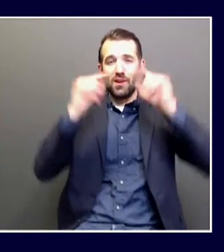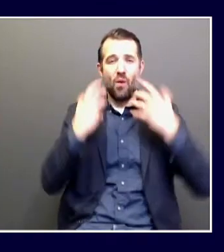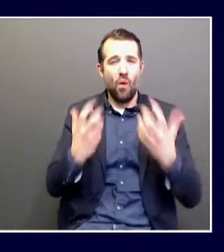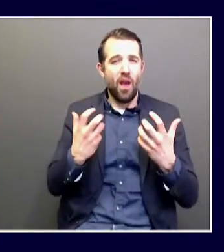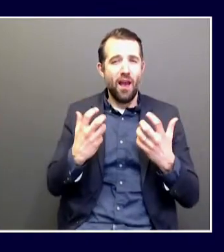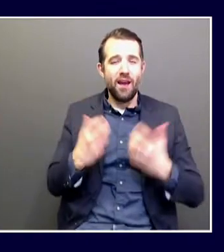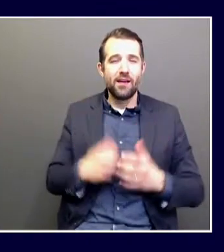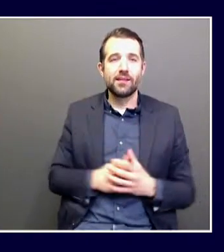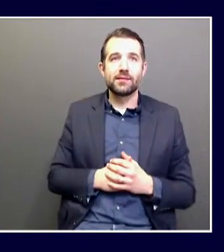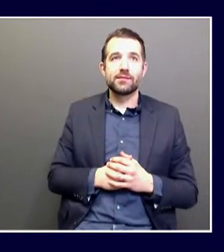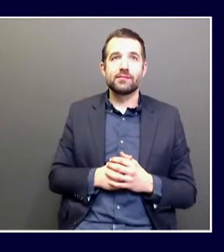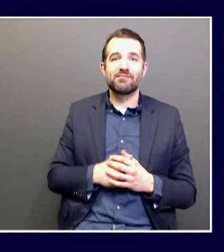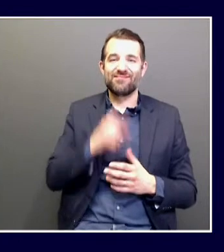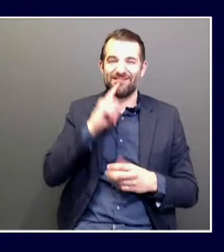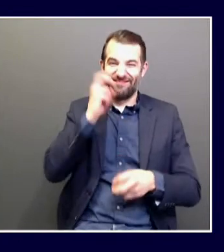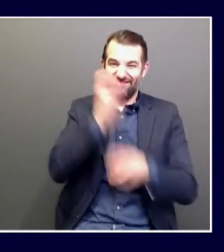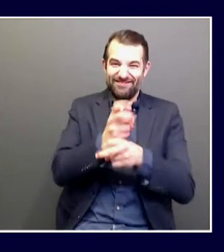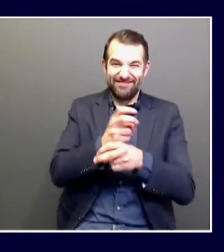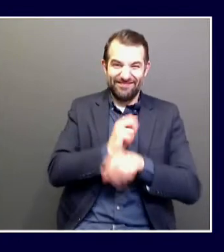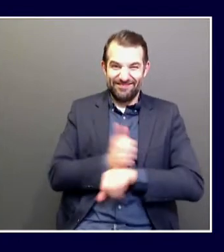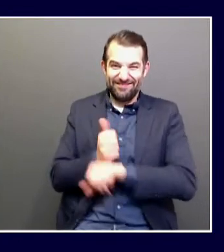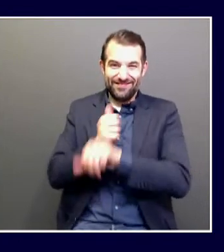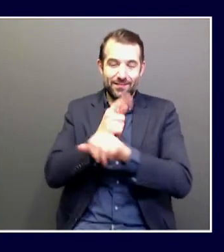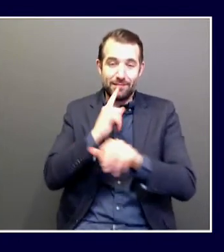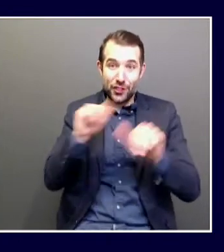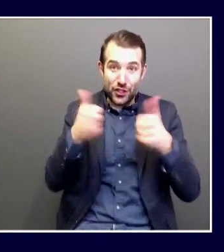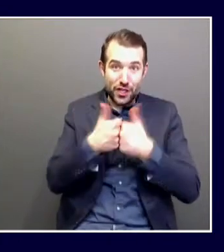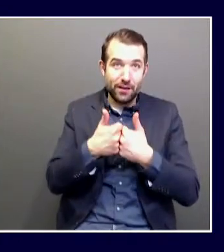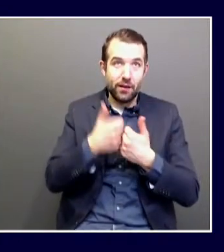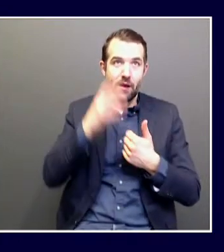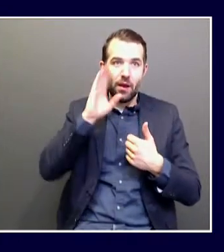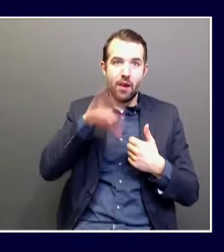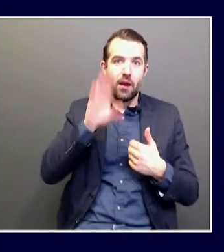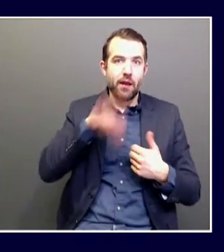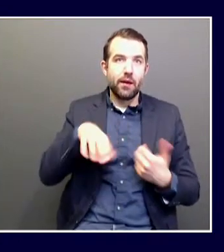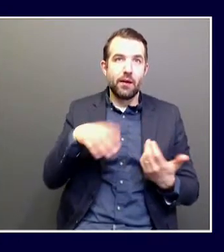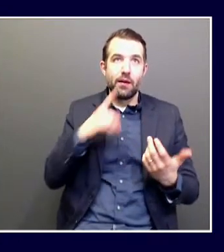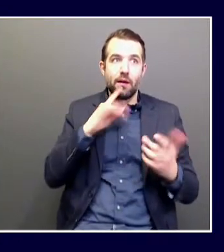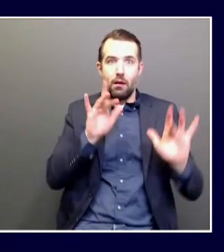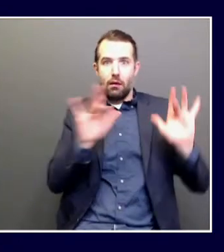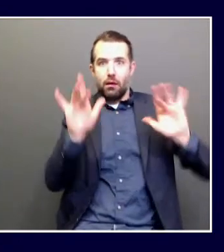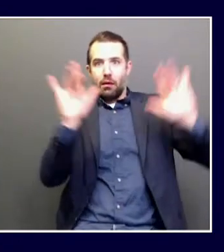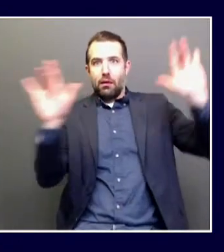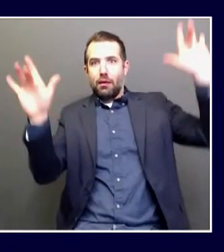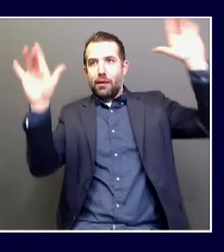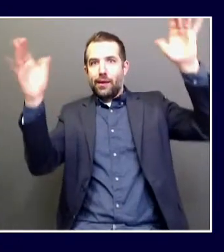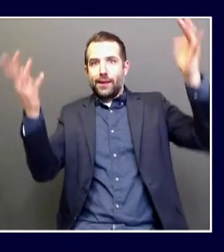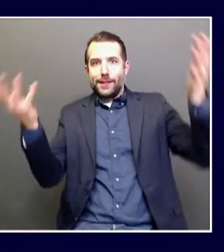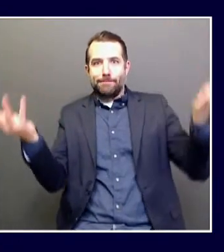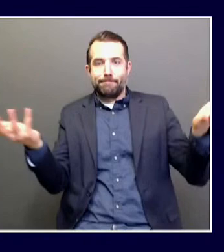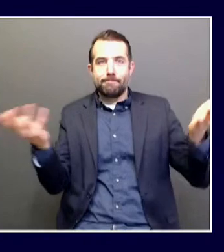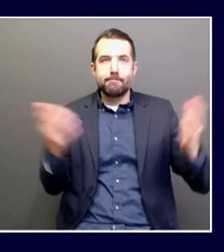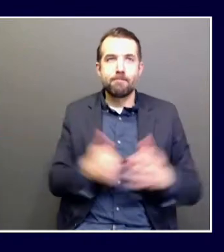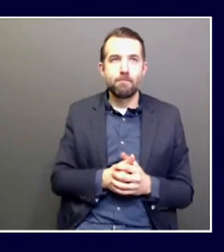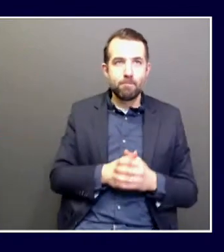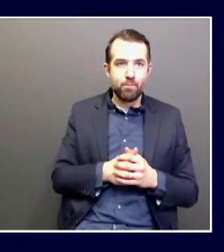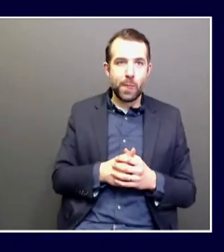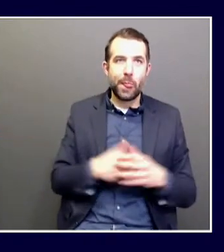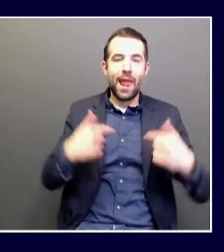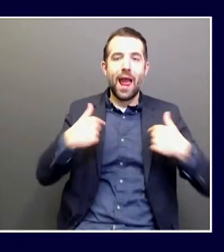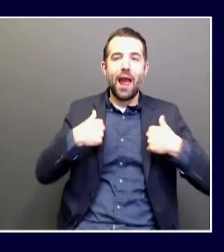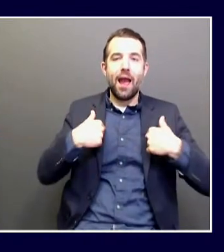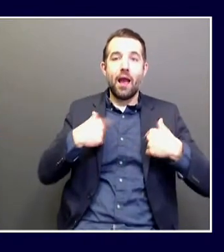been a desert in some places in the state. We're working on it. I'm not going to promise, though,